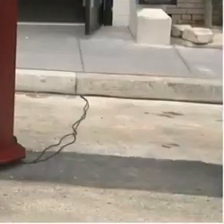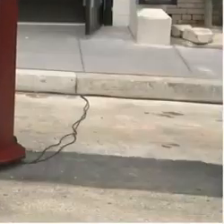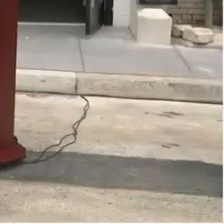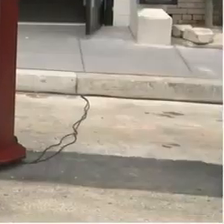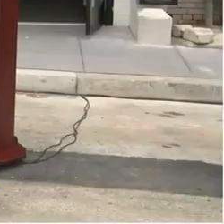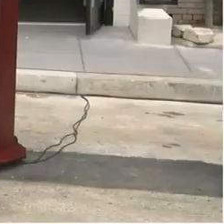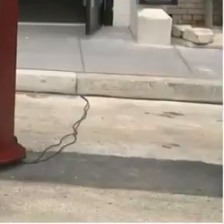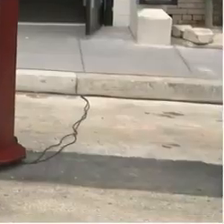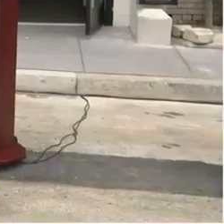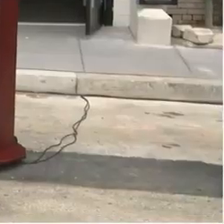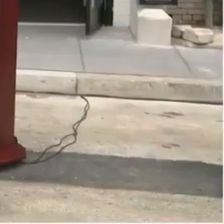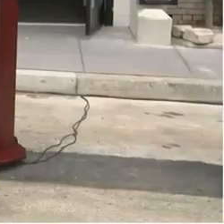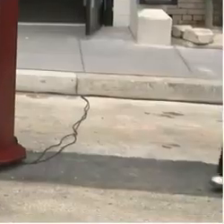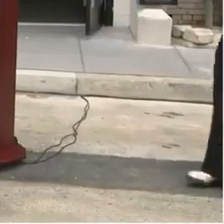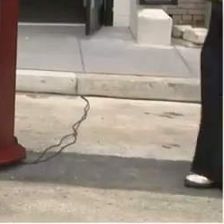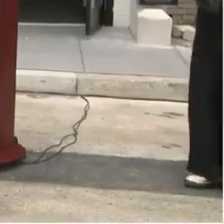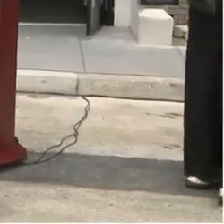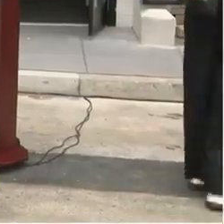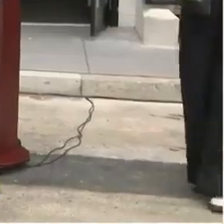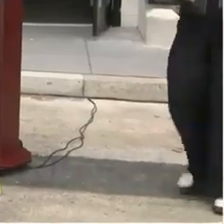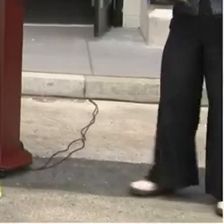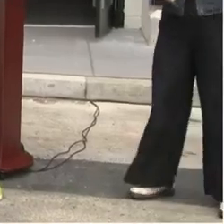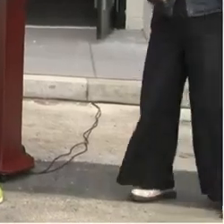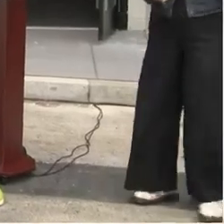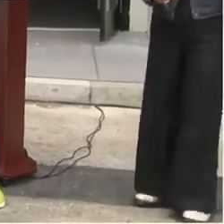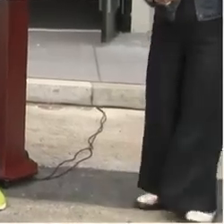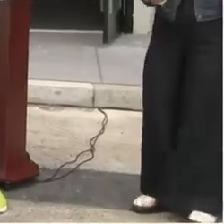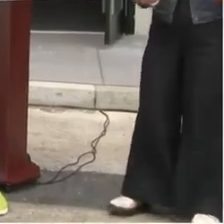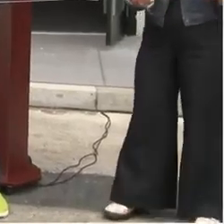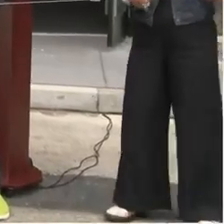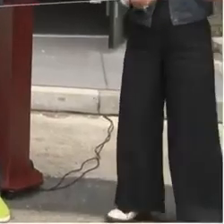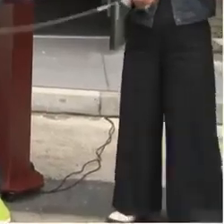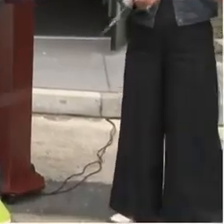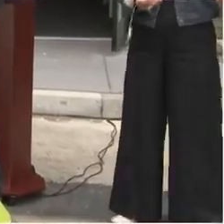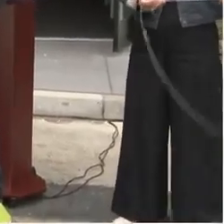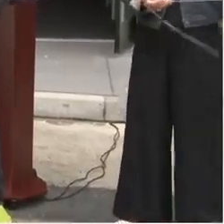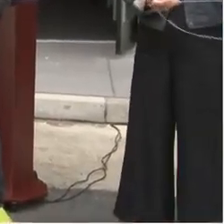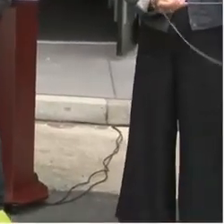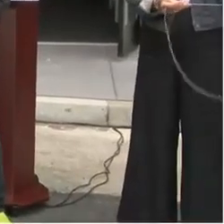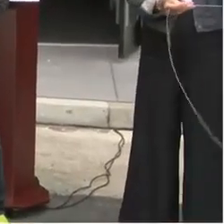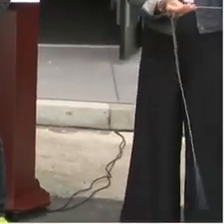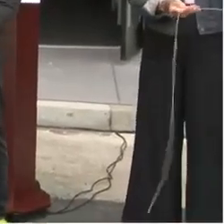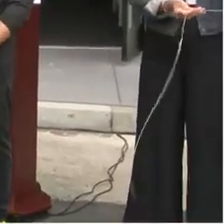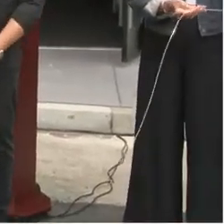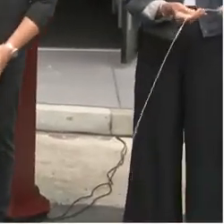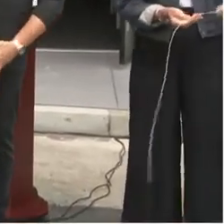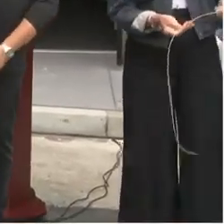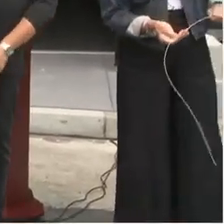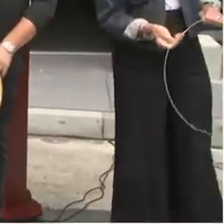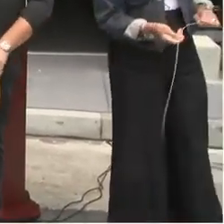right? Are you ready? Ready to open the Atlantis? Which way? All right.